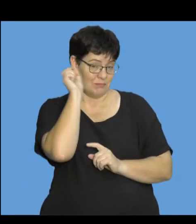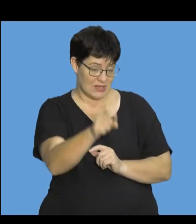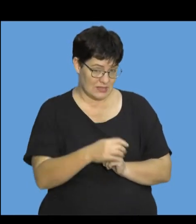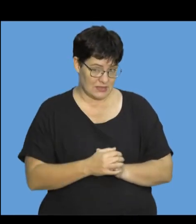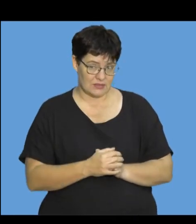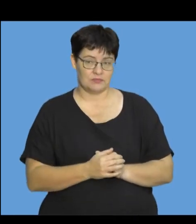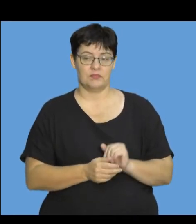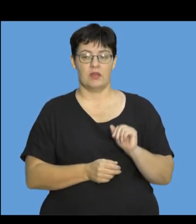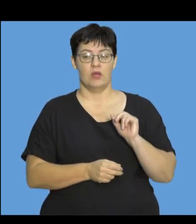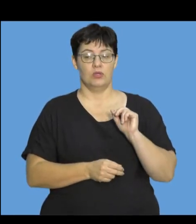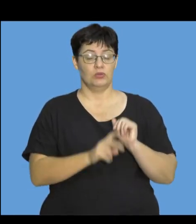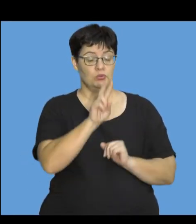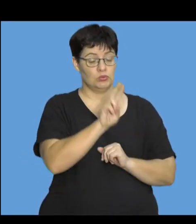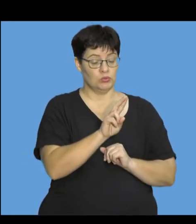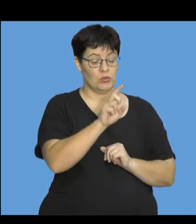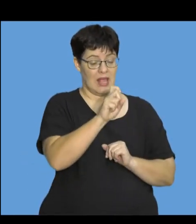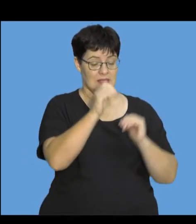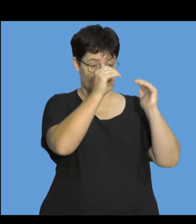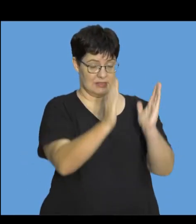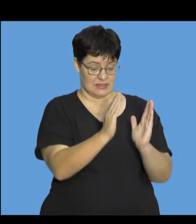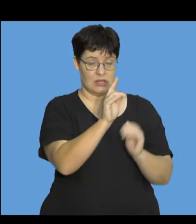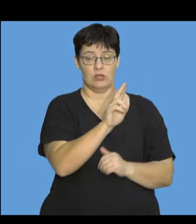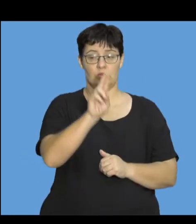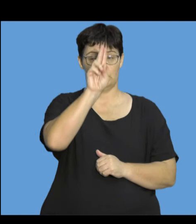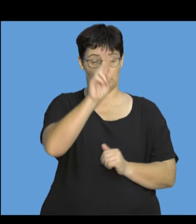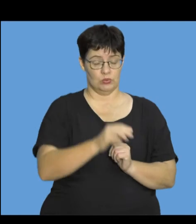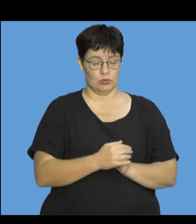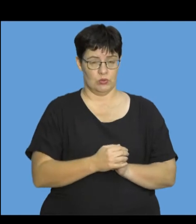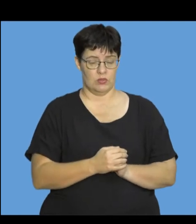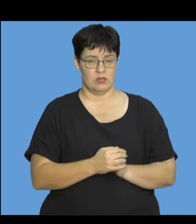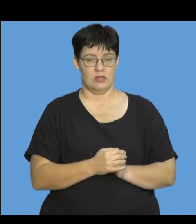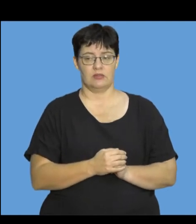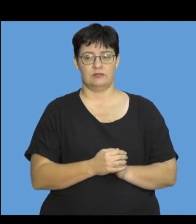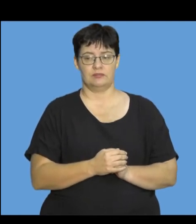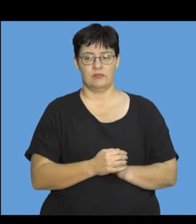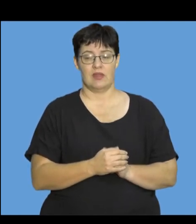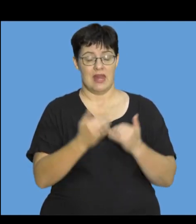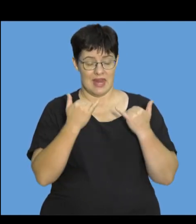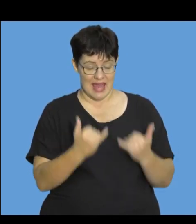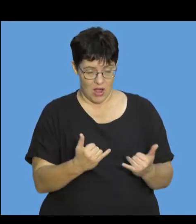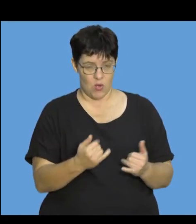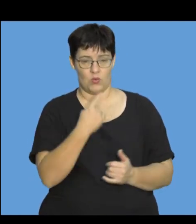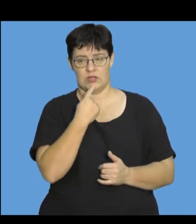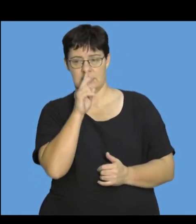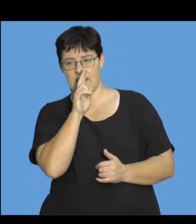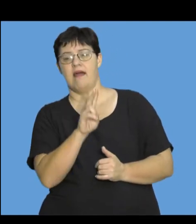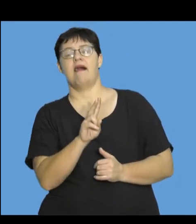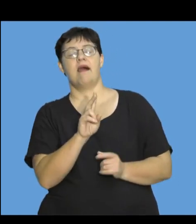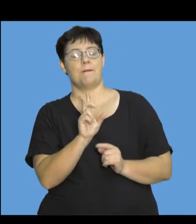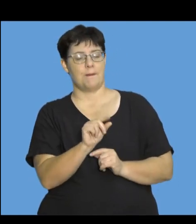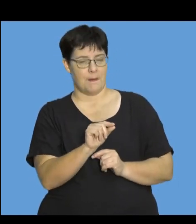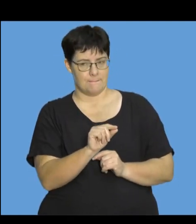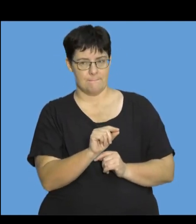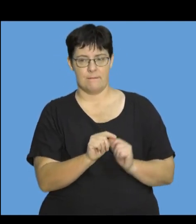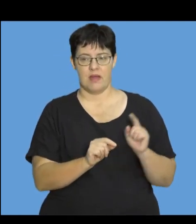note. 2 to the exponent of x, all raised to 2. And then you can then see that